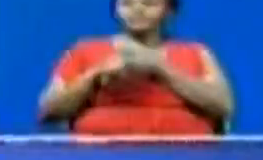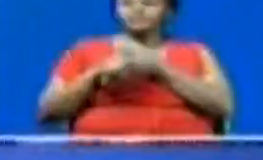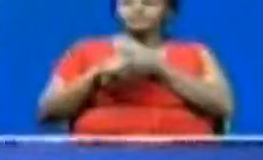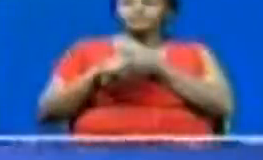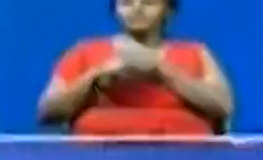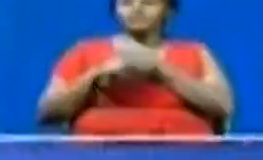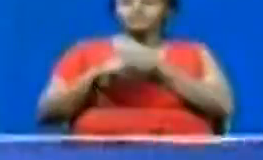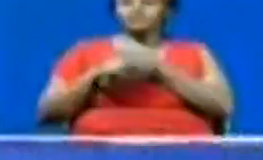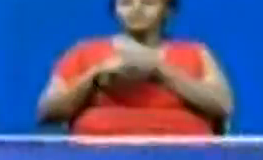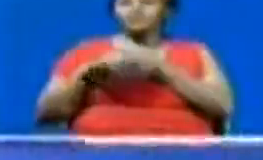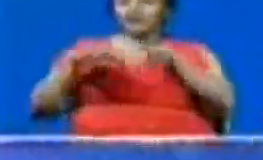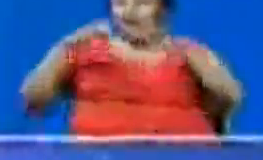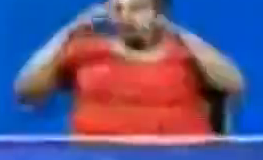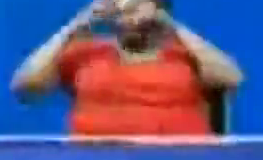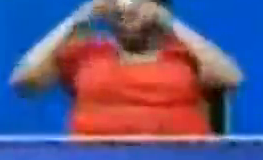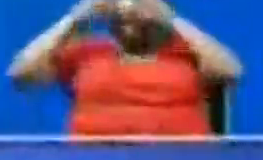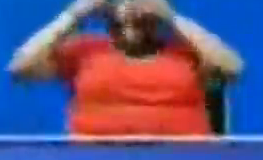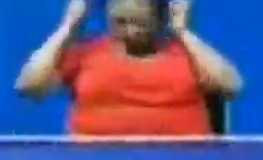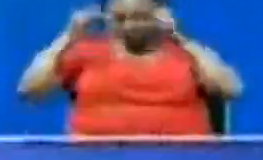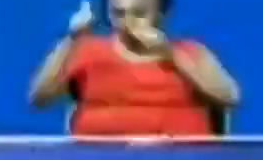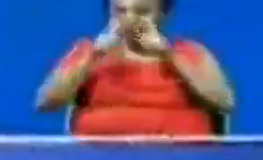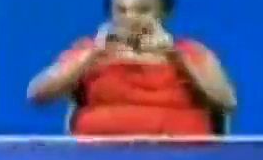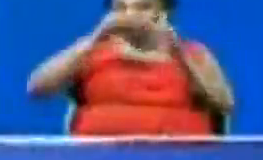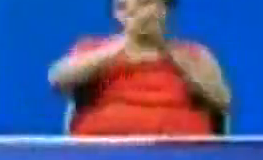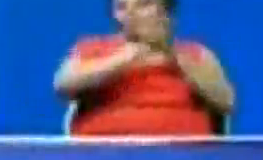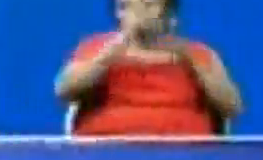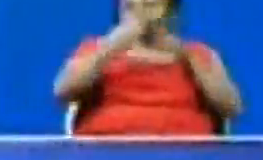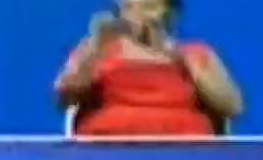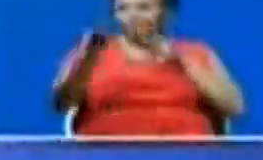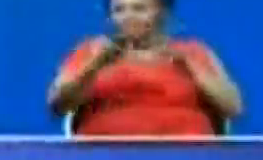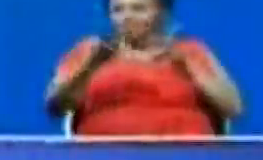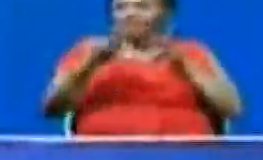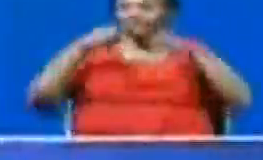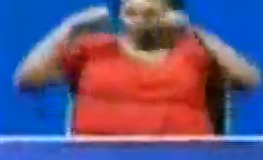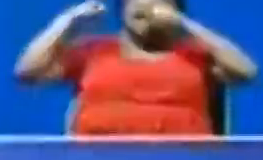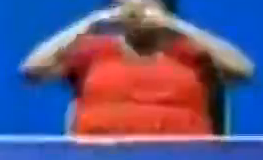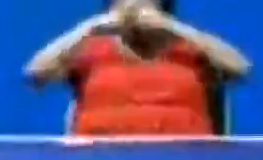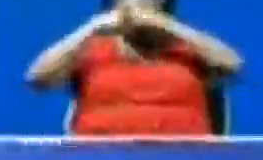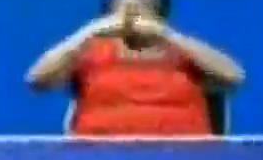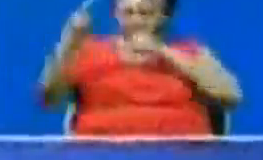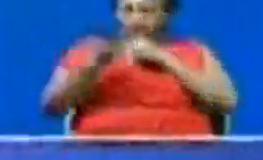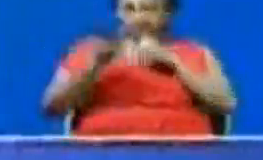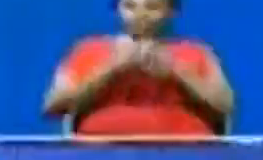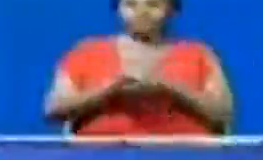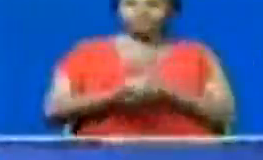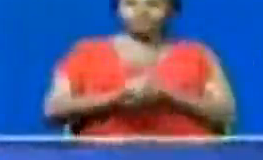A bull called Simba, locking horns with another dubbed Jubilee, was the big fight of the day.